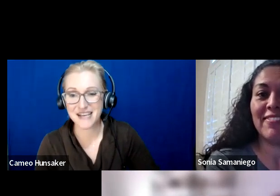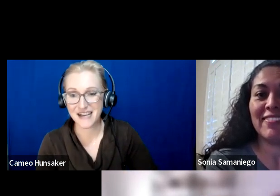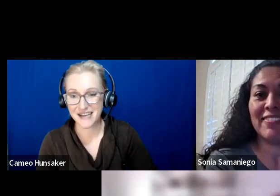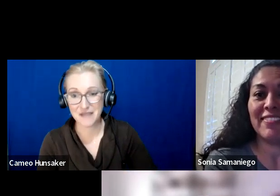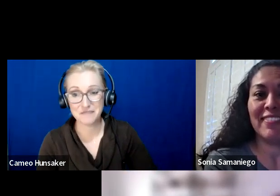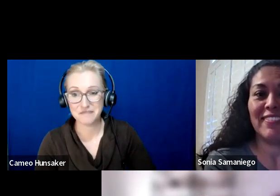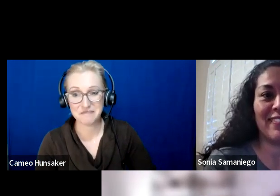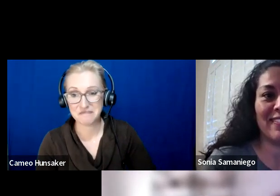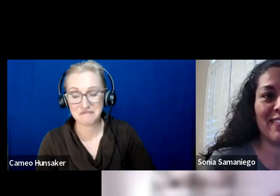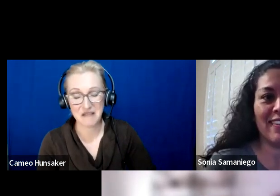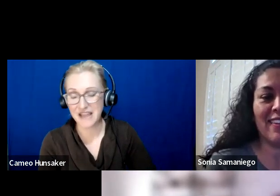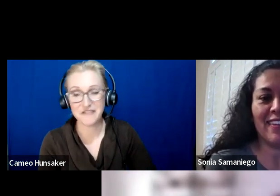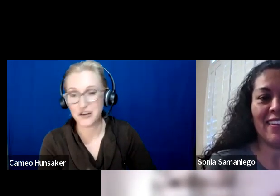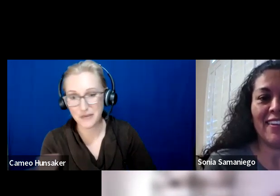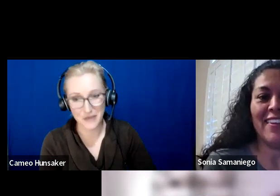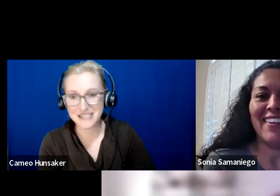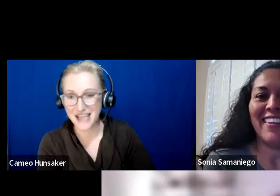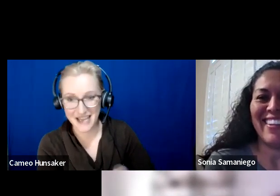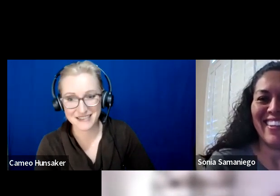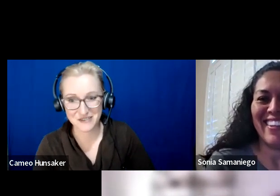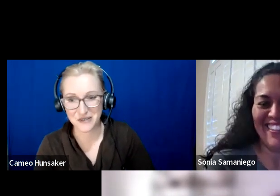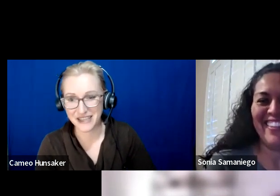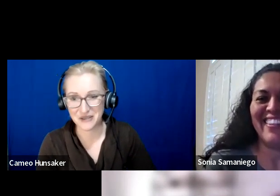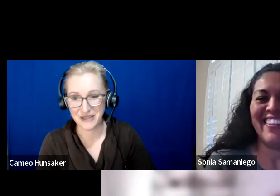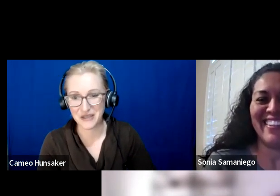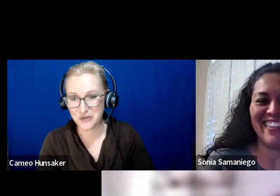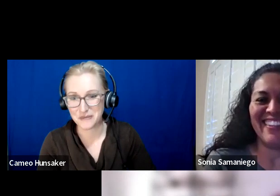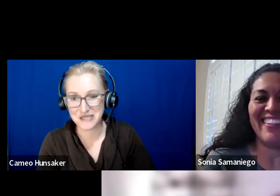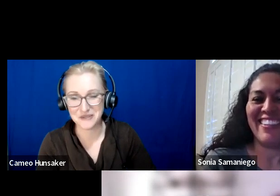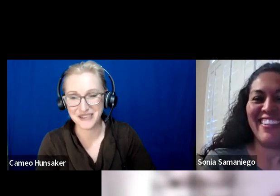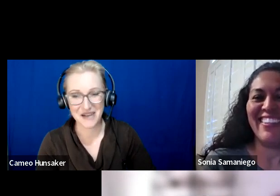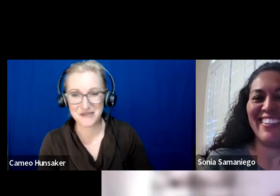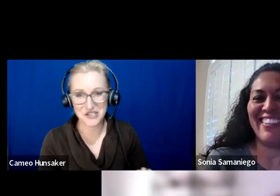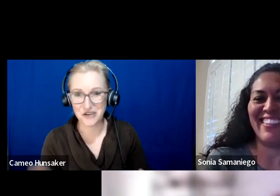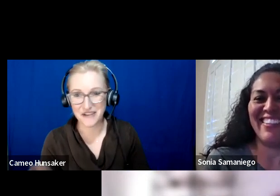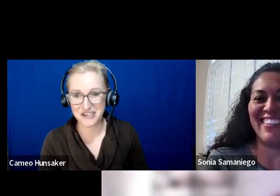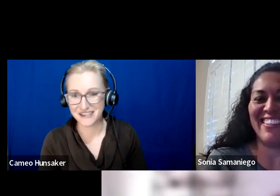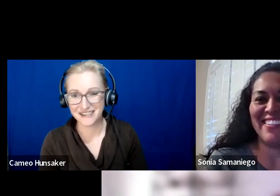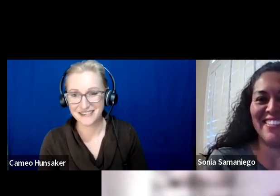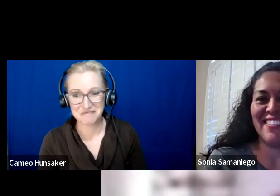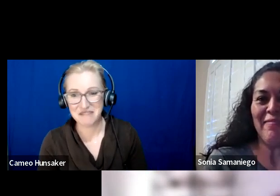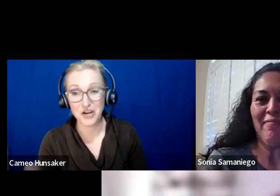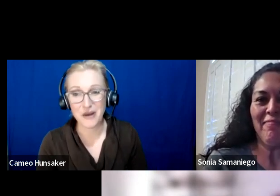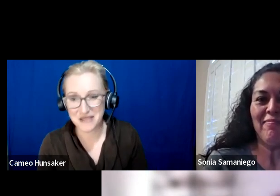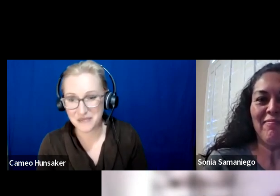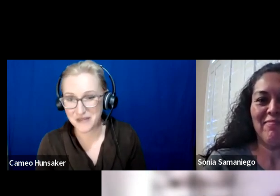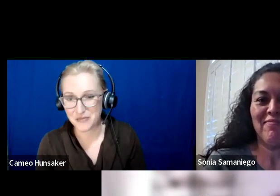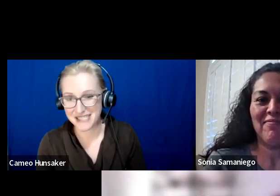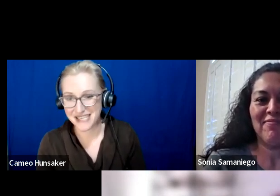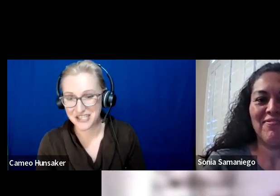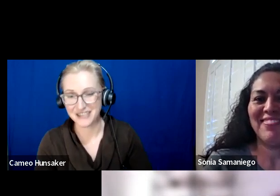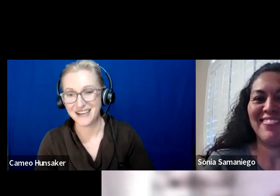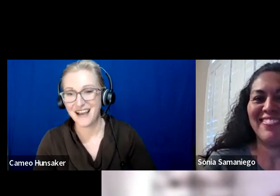But I figured I would wait to the end, Sonia, like you told me to. I wasn't sure if I should interrupt